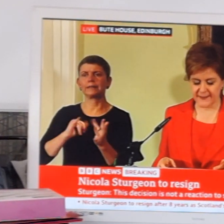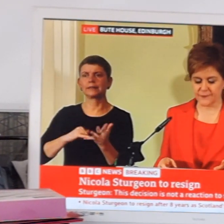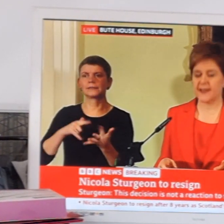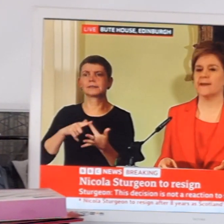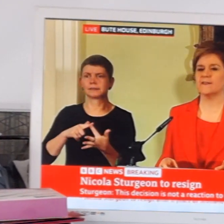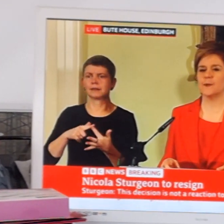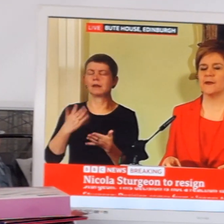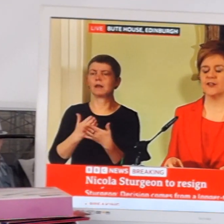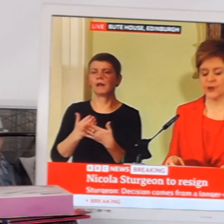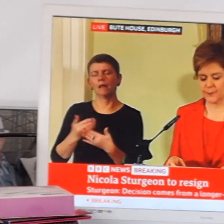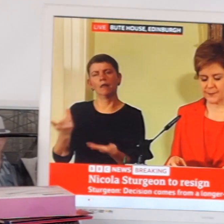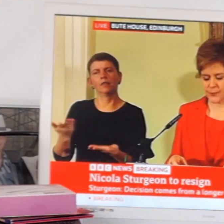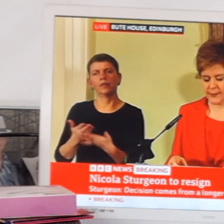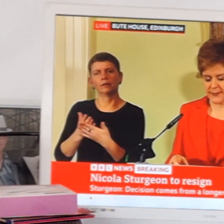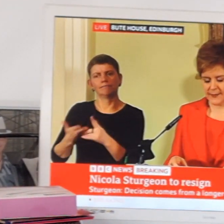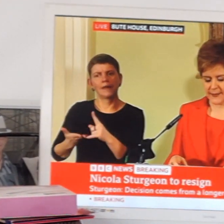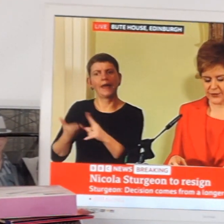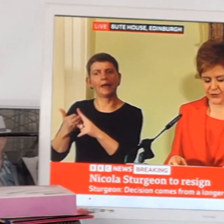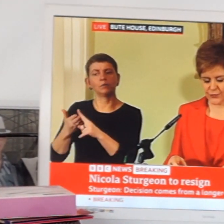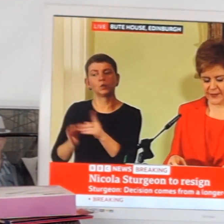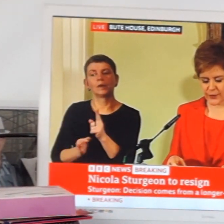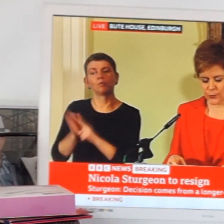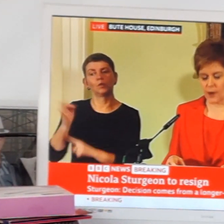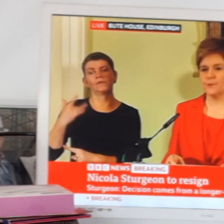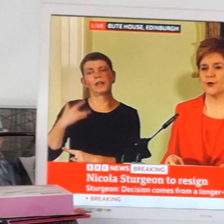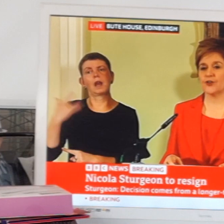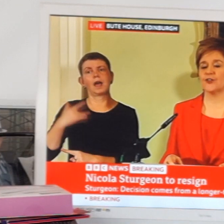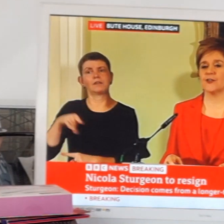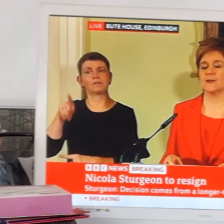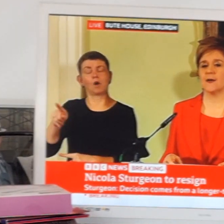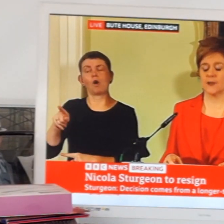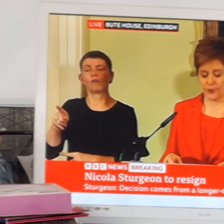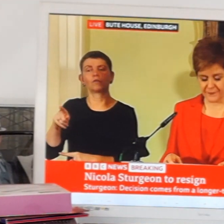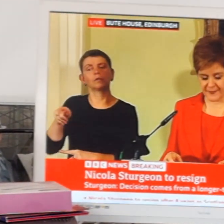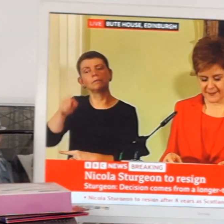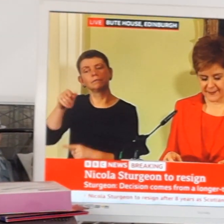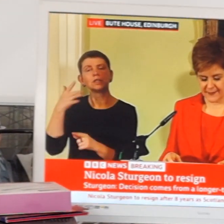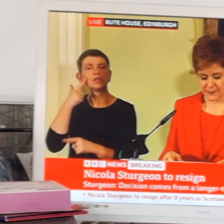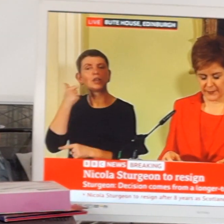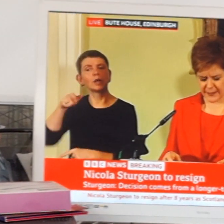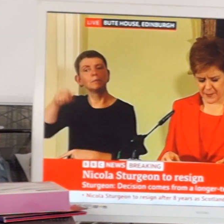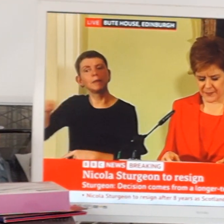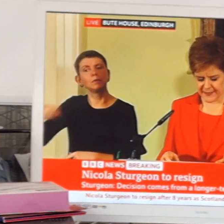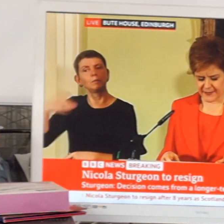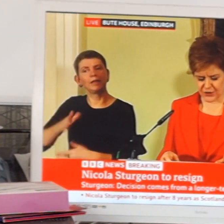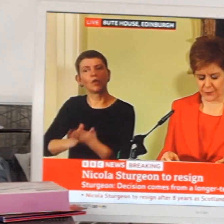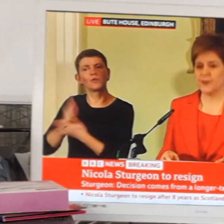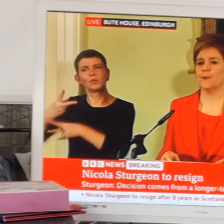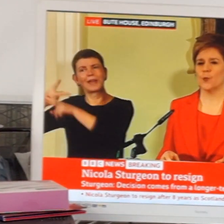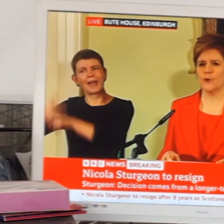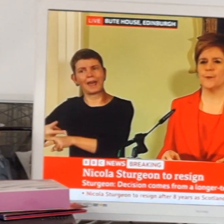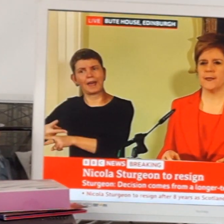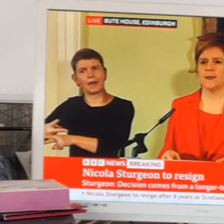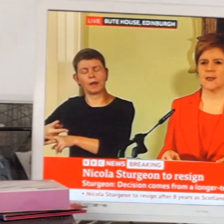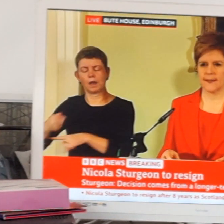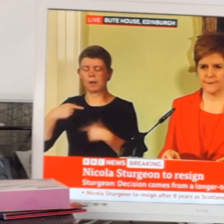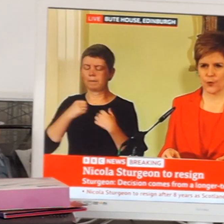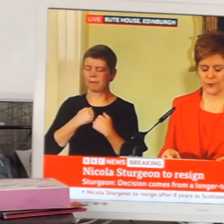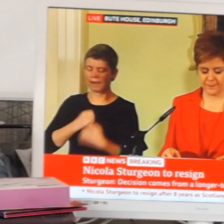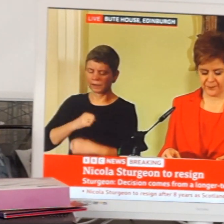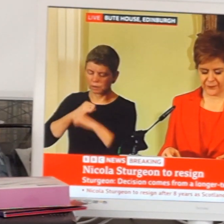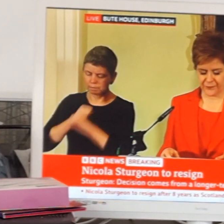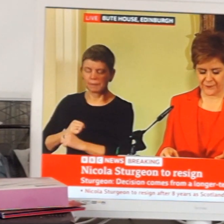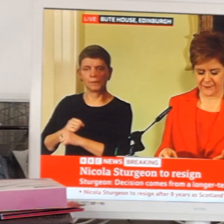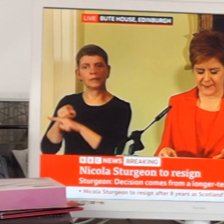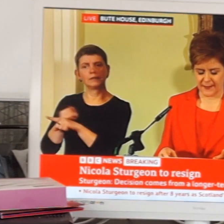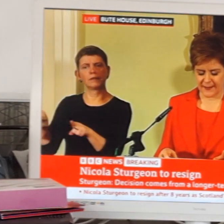life chances of care experienced young people and ensure they grow up nurtured and loved. My commitment to these young people will be